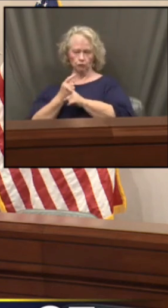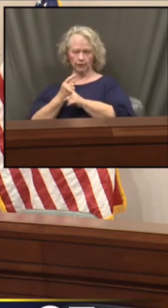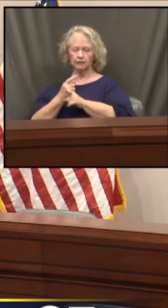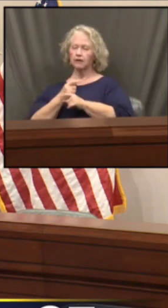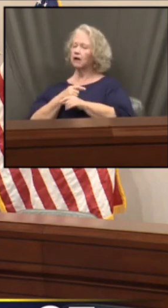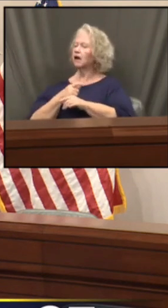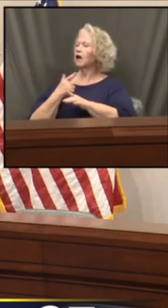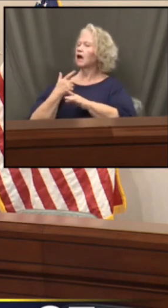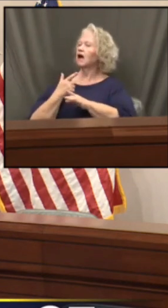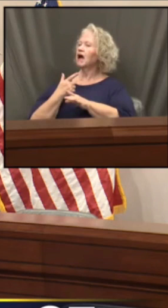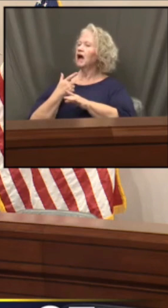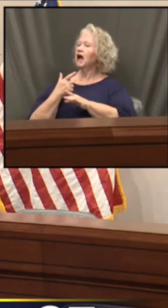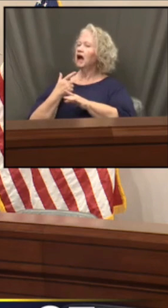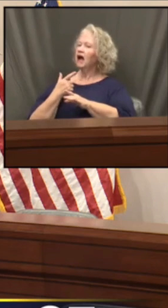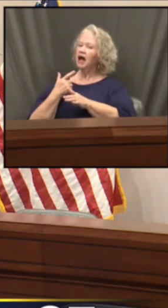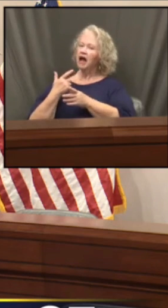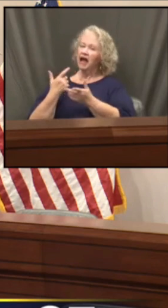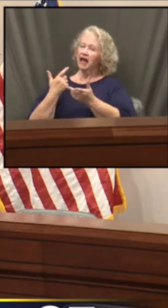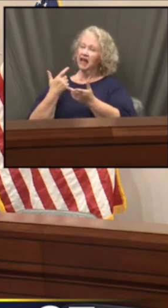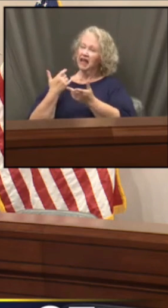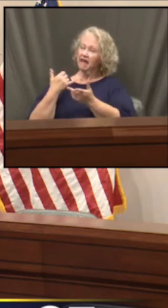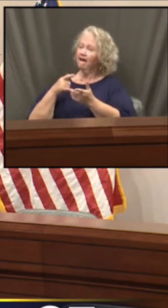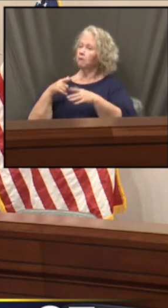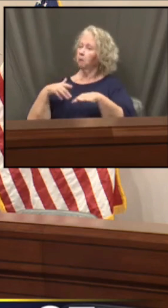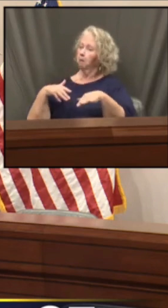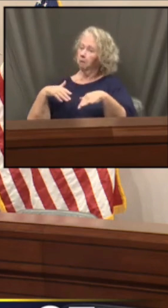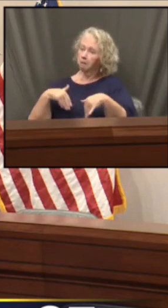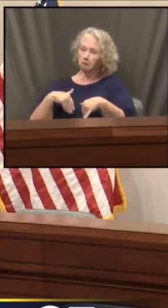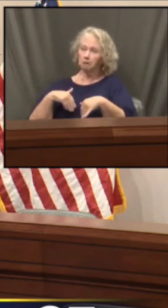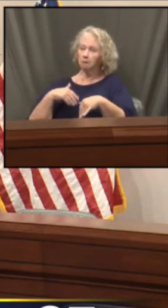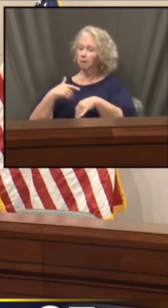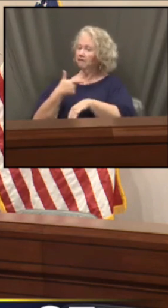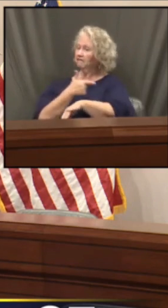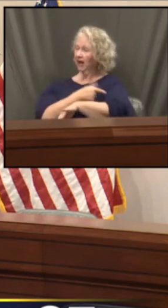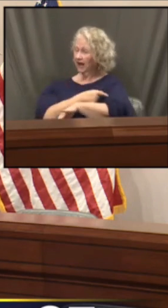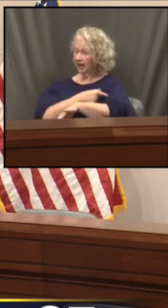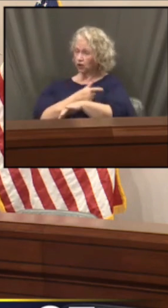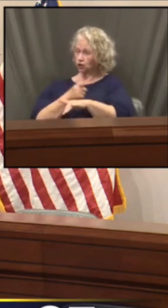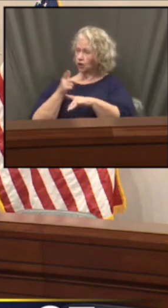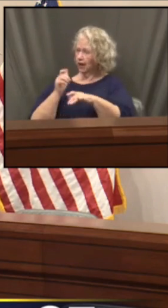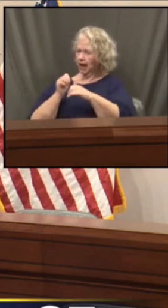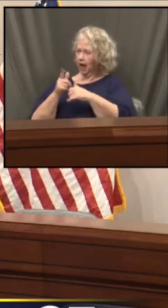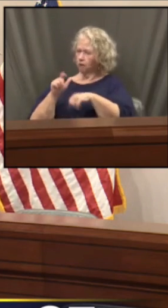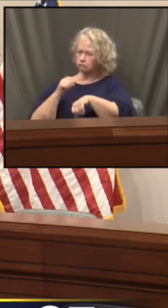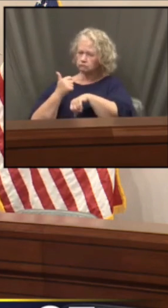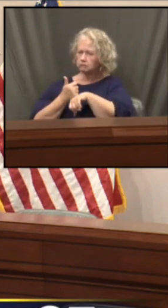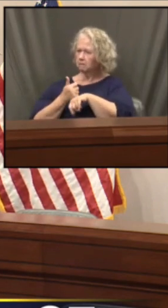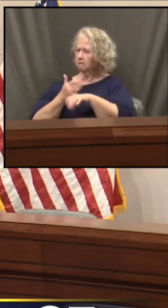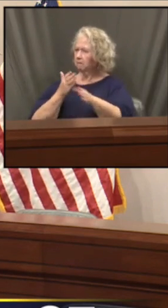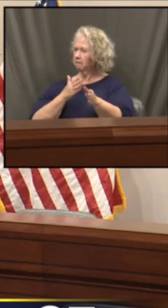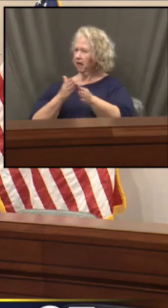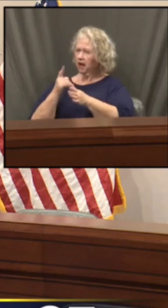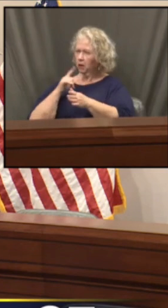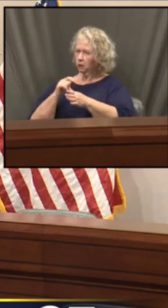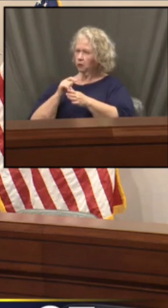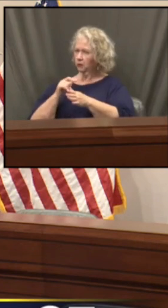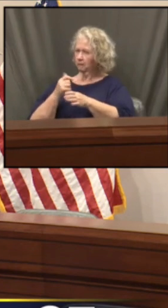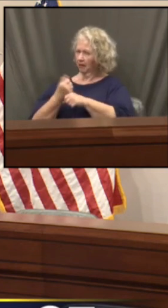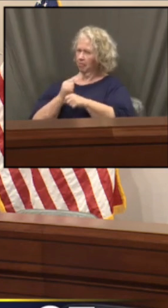to get those state employees vaccinated if they haven't been yet before that mandate begins? You want to talk to that,